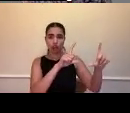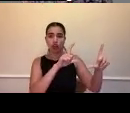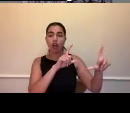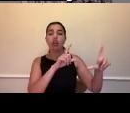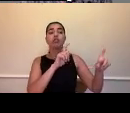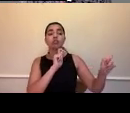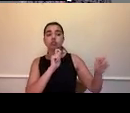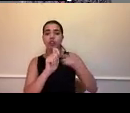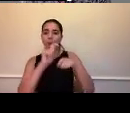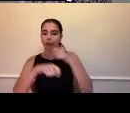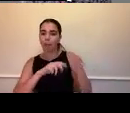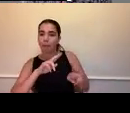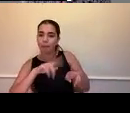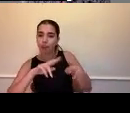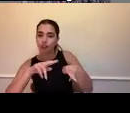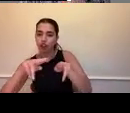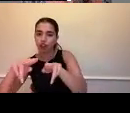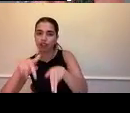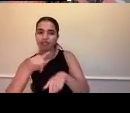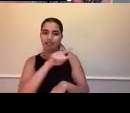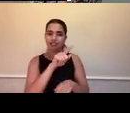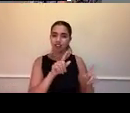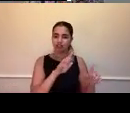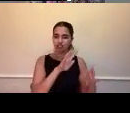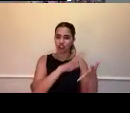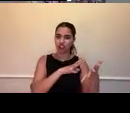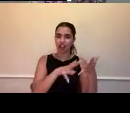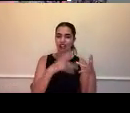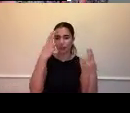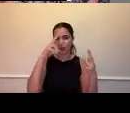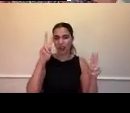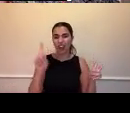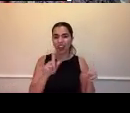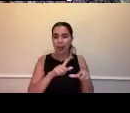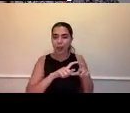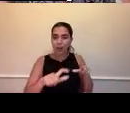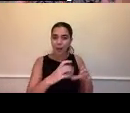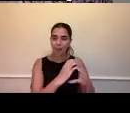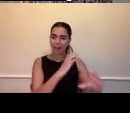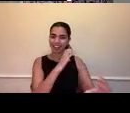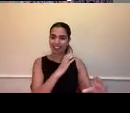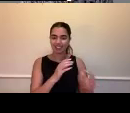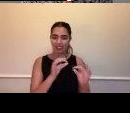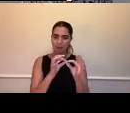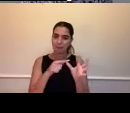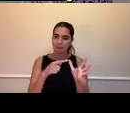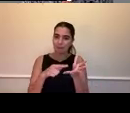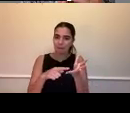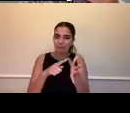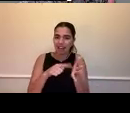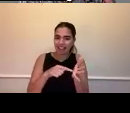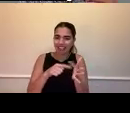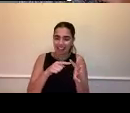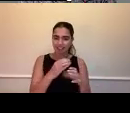chart, which we spontaneously started to call the baguette, because of course we did, it unrolls the donut